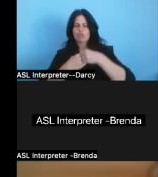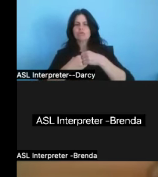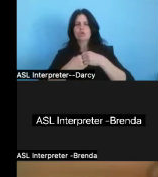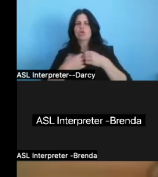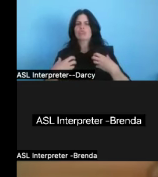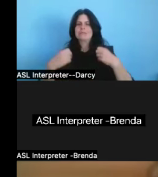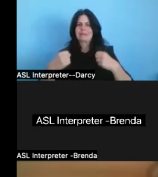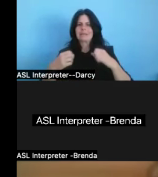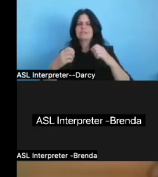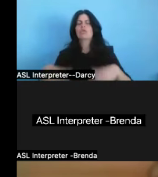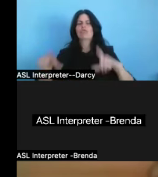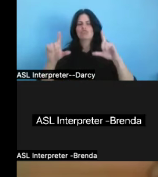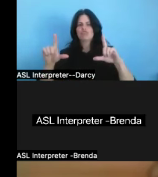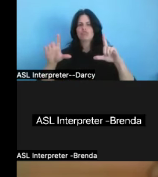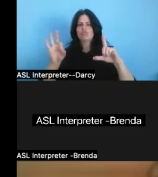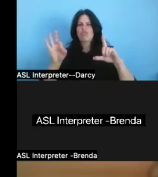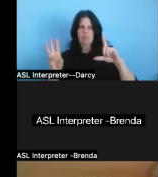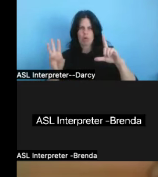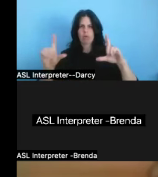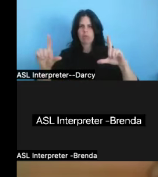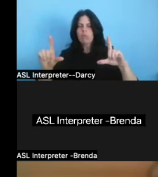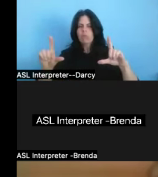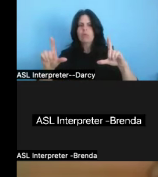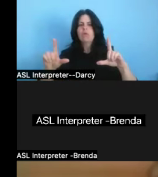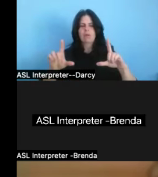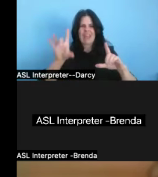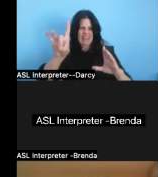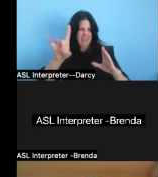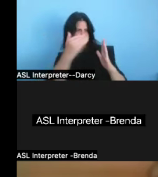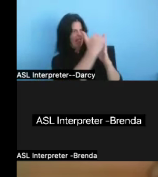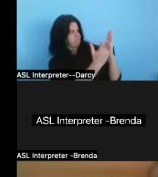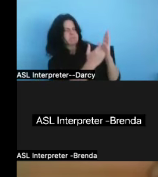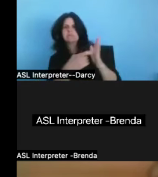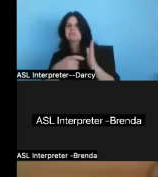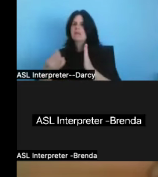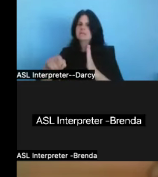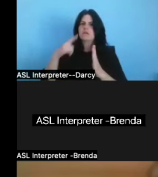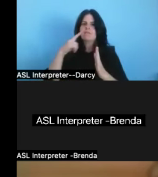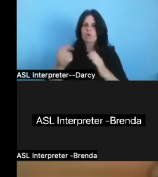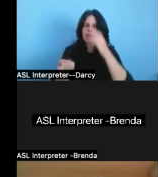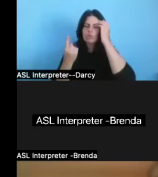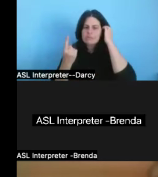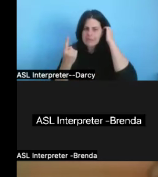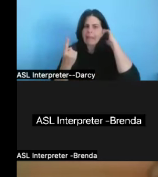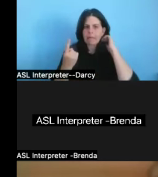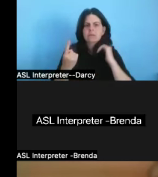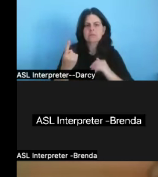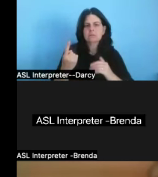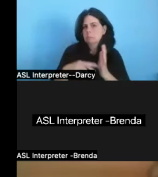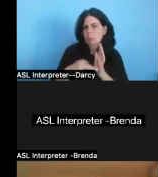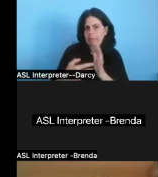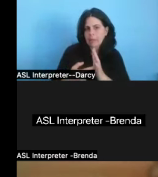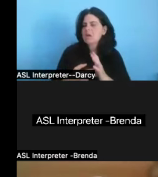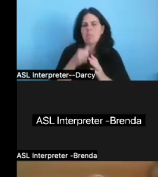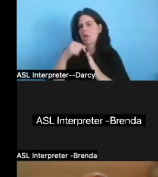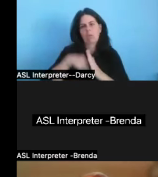identifies 8 elements necessary to understand what infrastructure resilience is. I'm not going to go through those 8 elements. I just want to